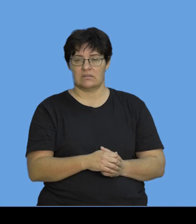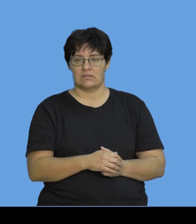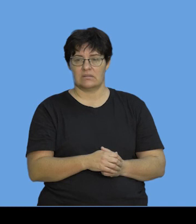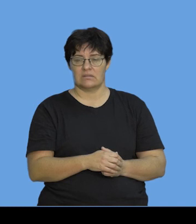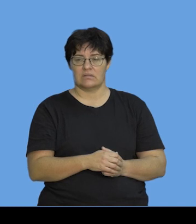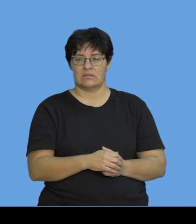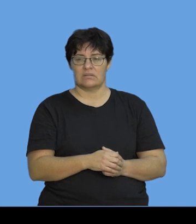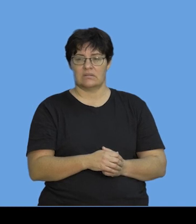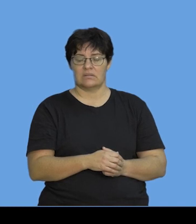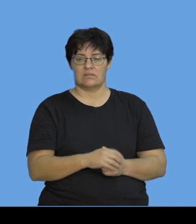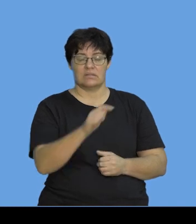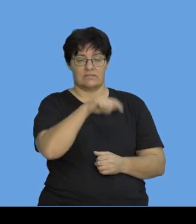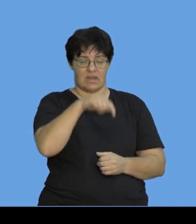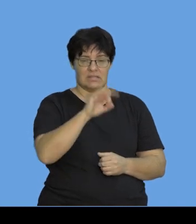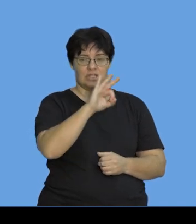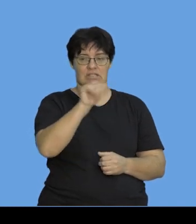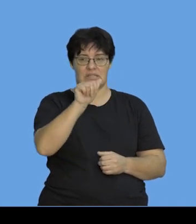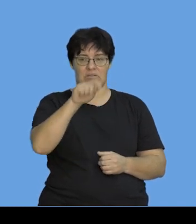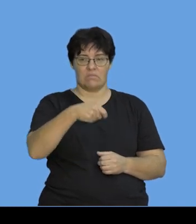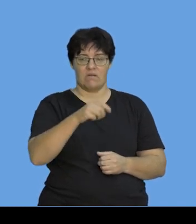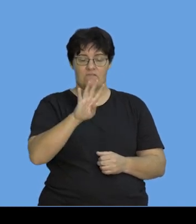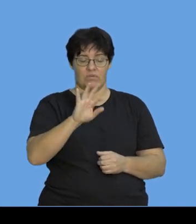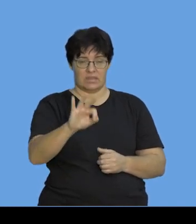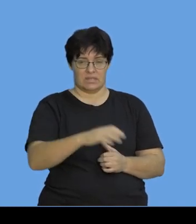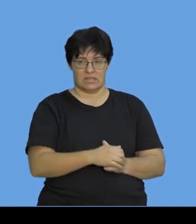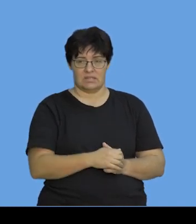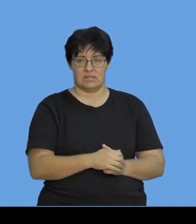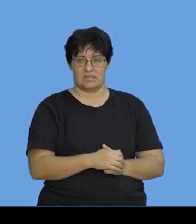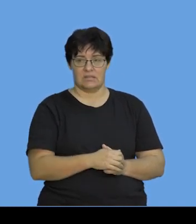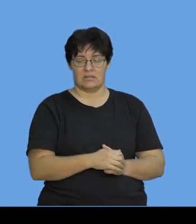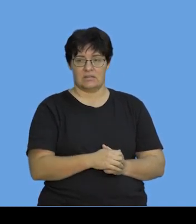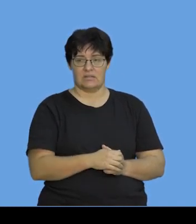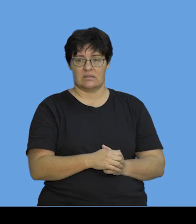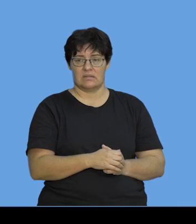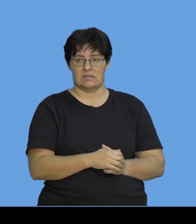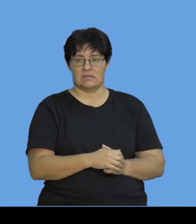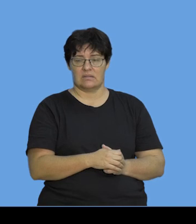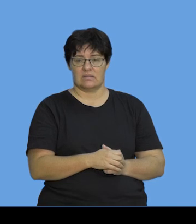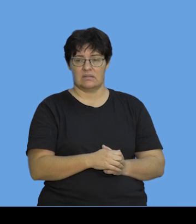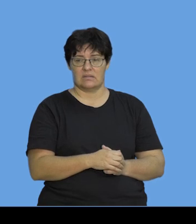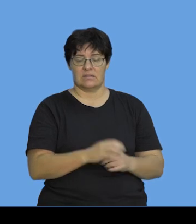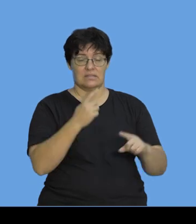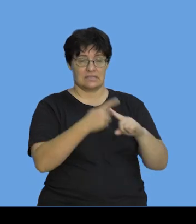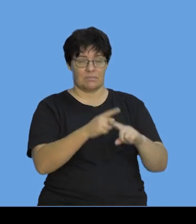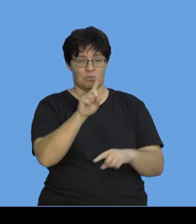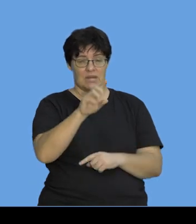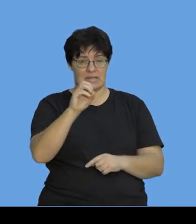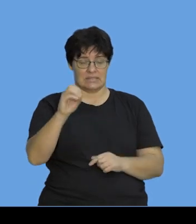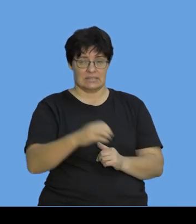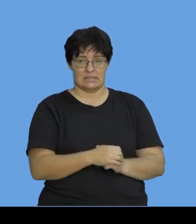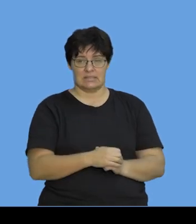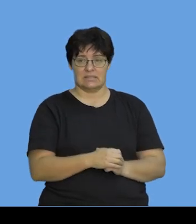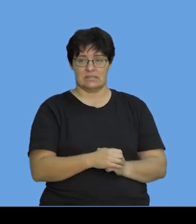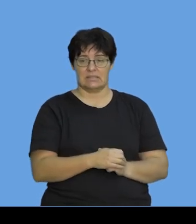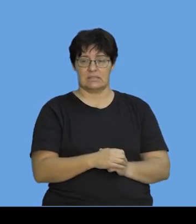26,6 divided by 36,43, right? Okay, we multiply that by 100 so that we